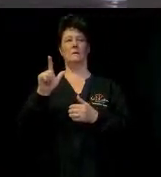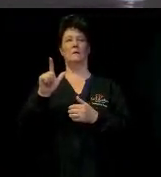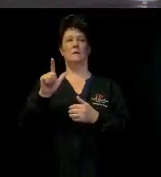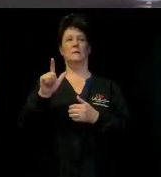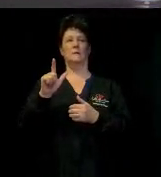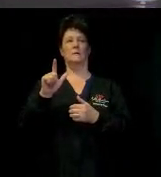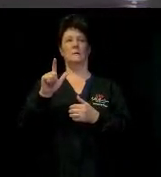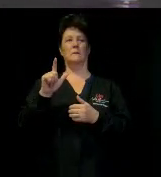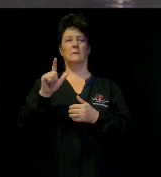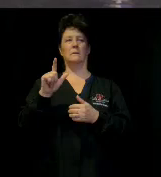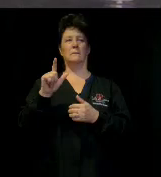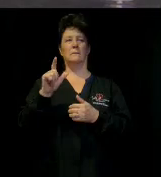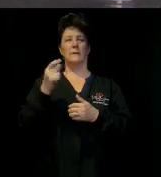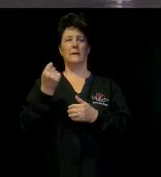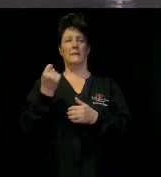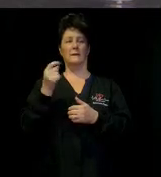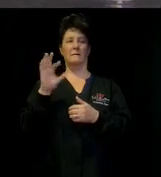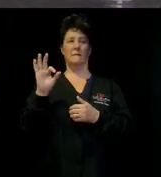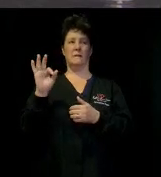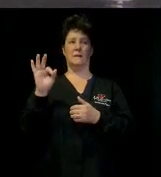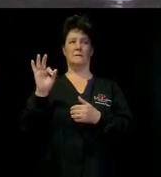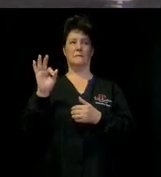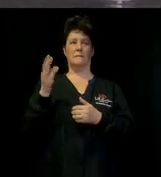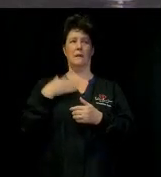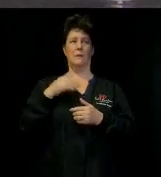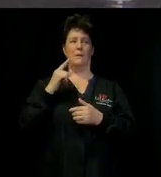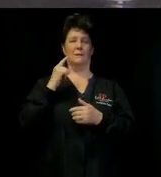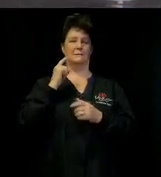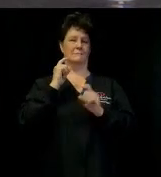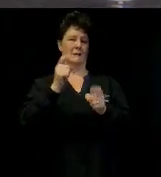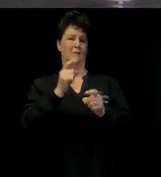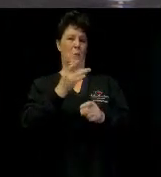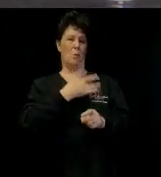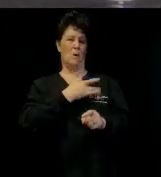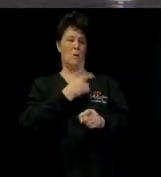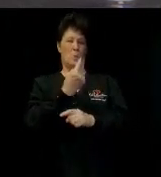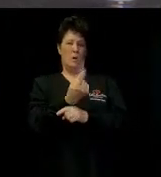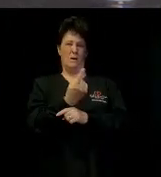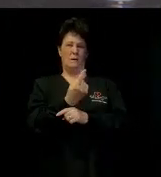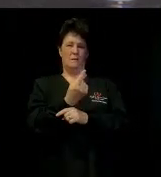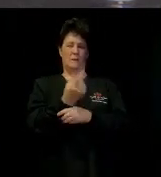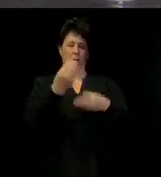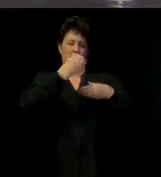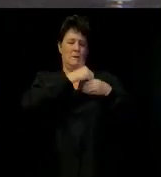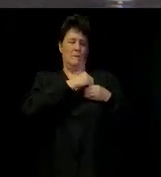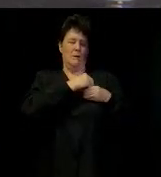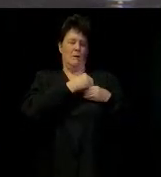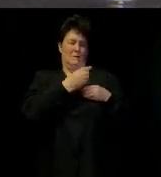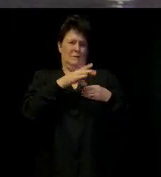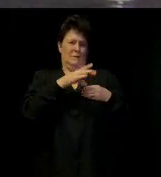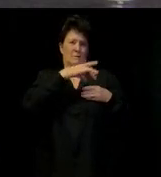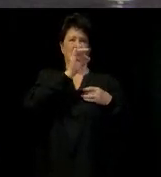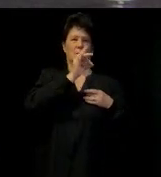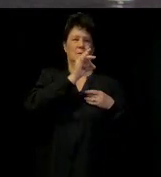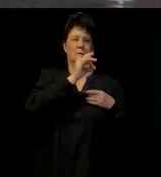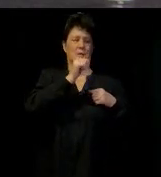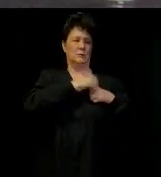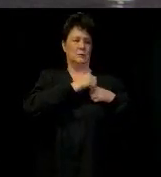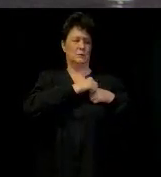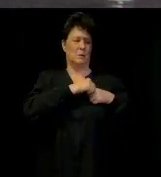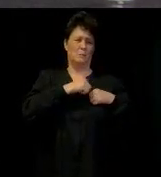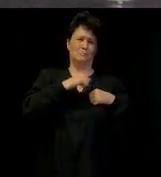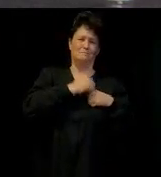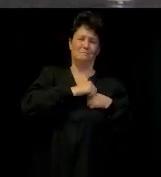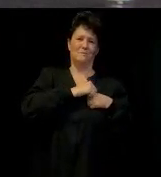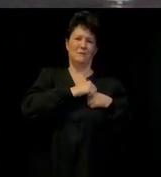19. Then I will give them one heart, and I will put a new spirit within them, and take the stony heart out of